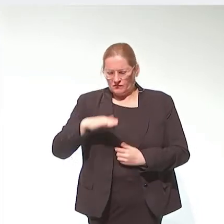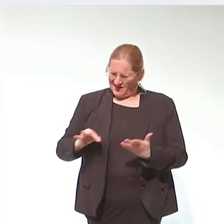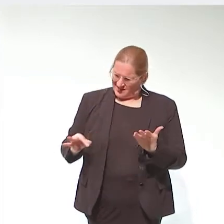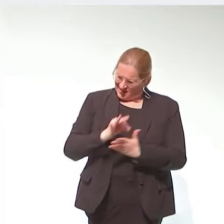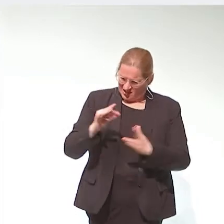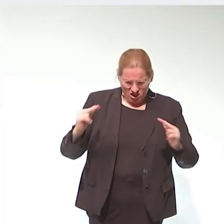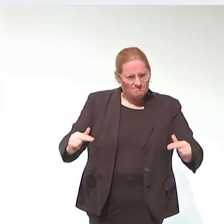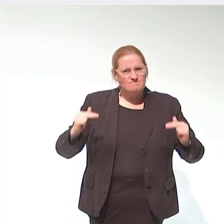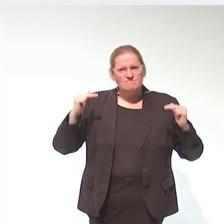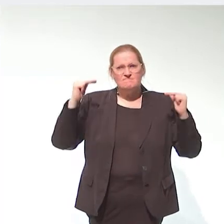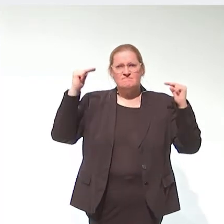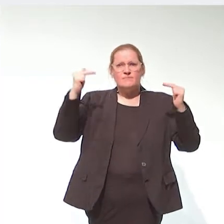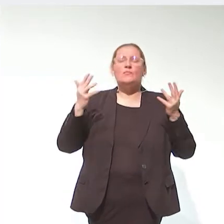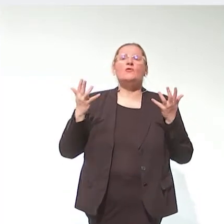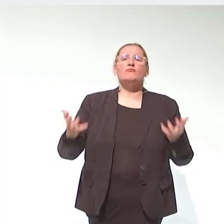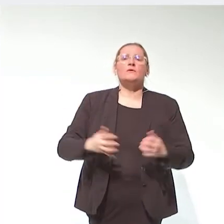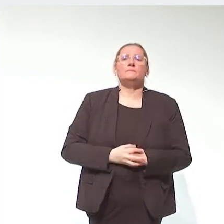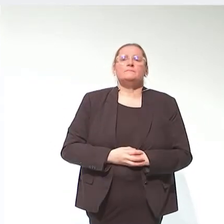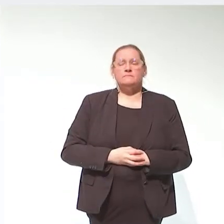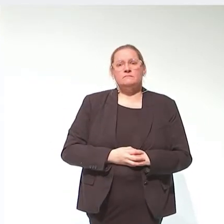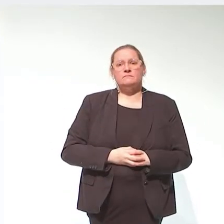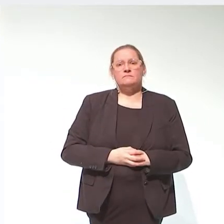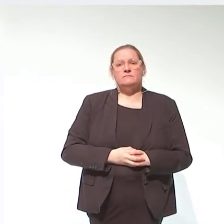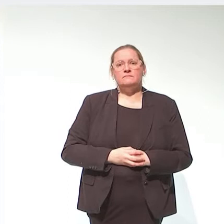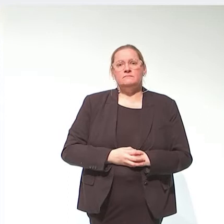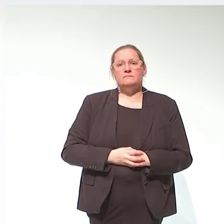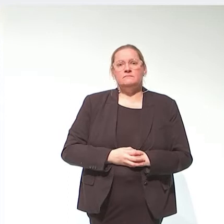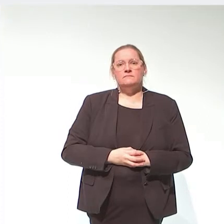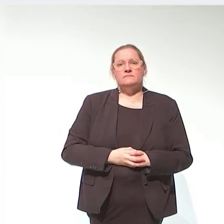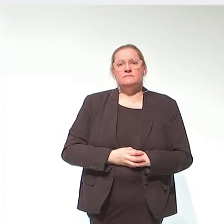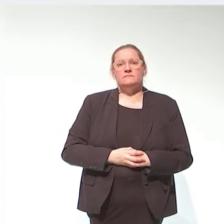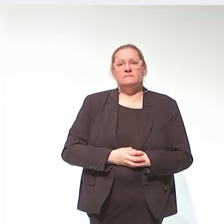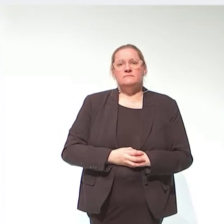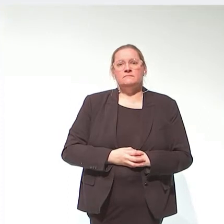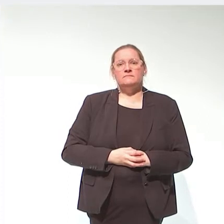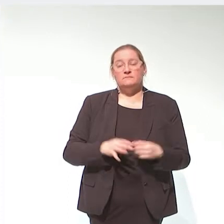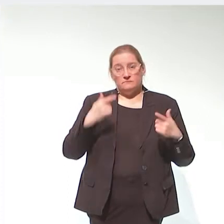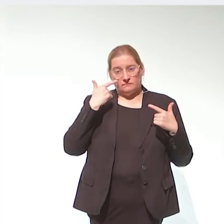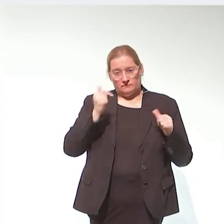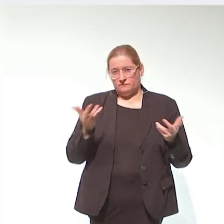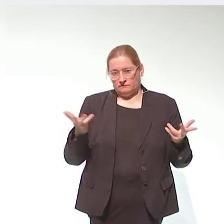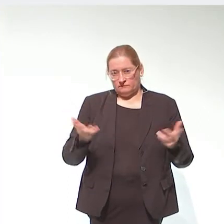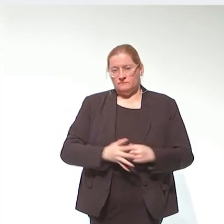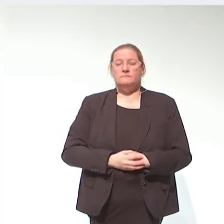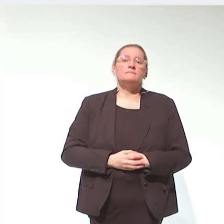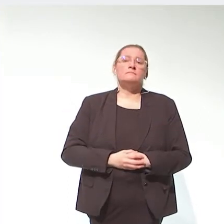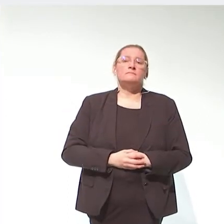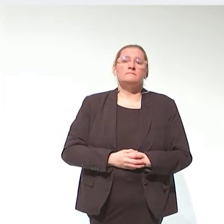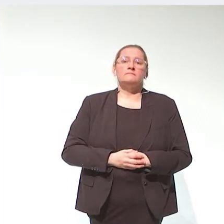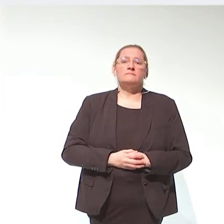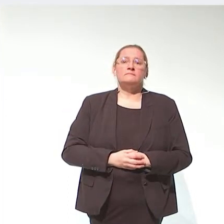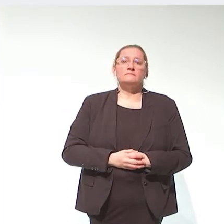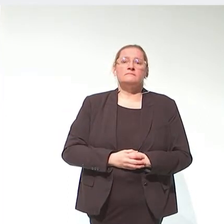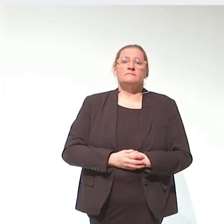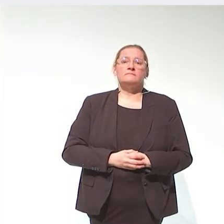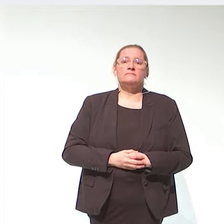that accessibility as enabler of the rights is actually the key element of our strategy.